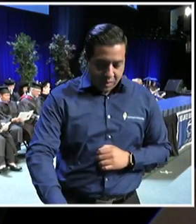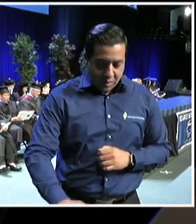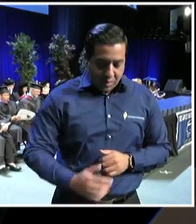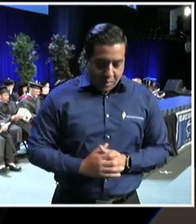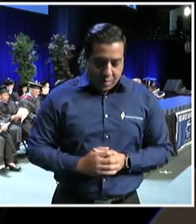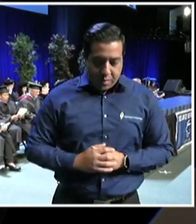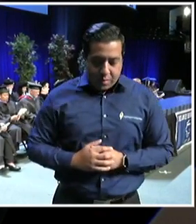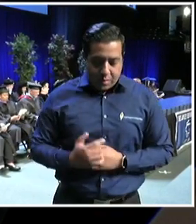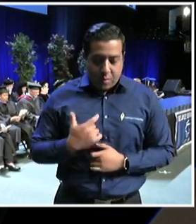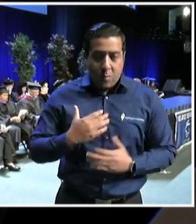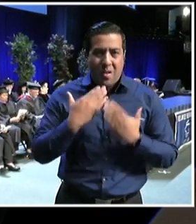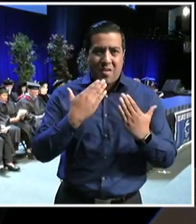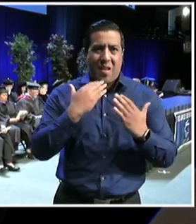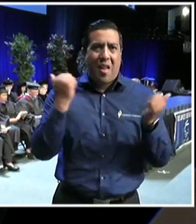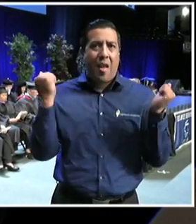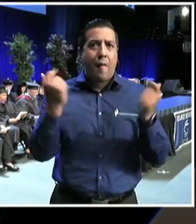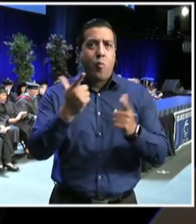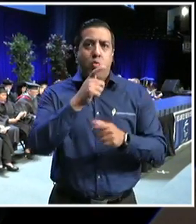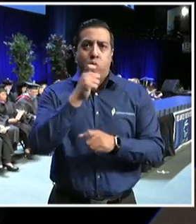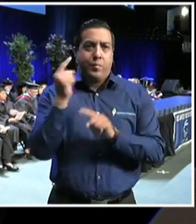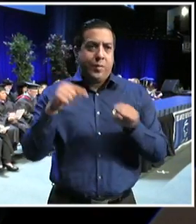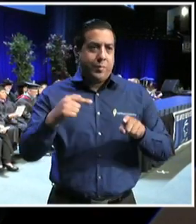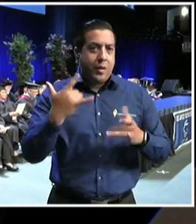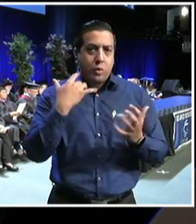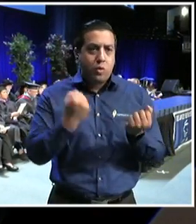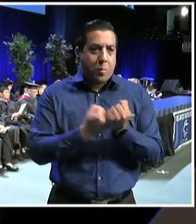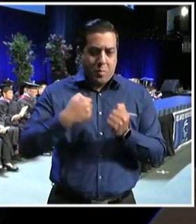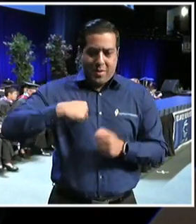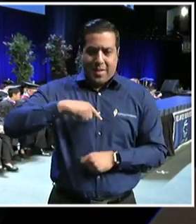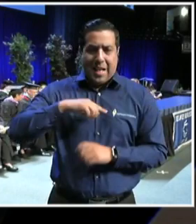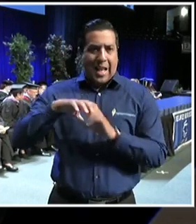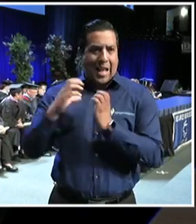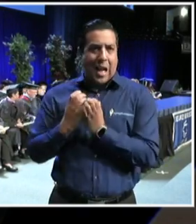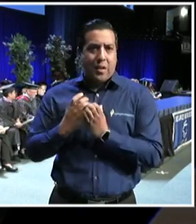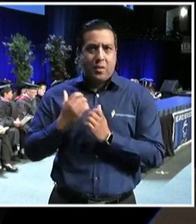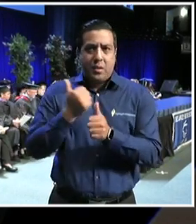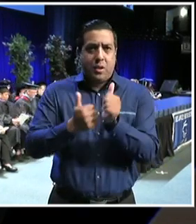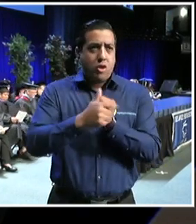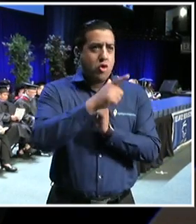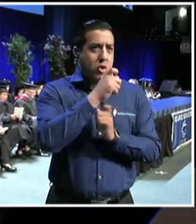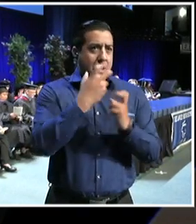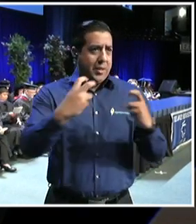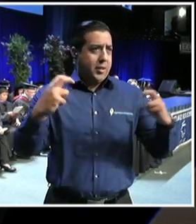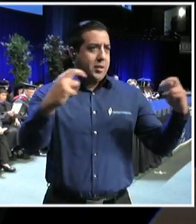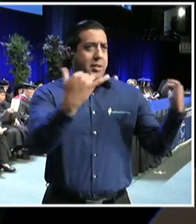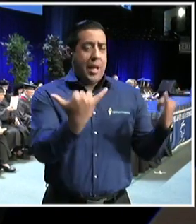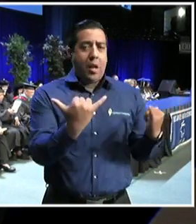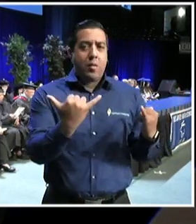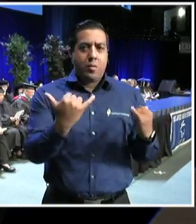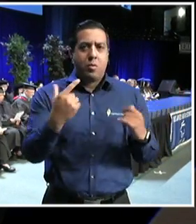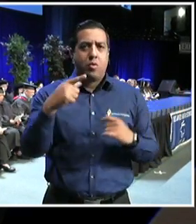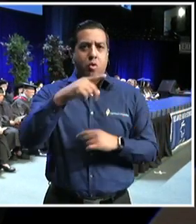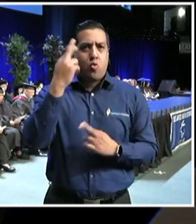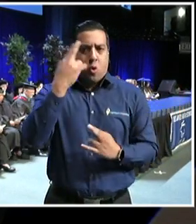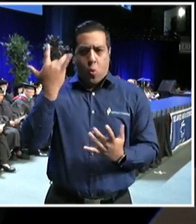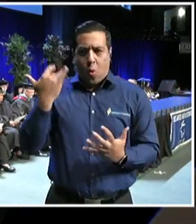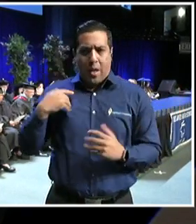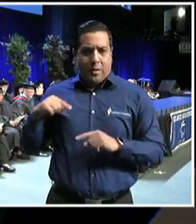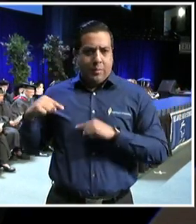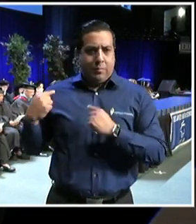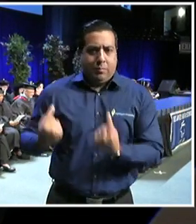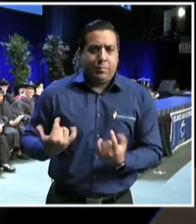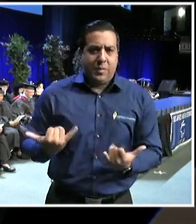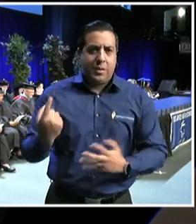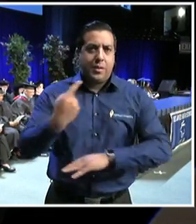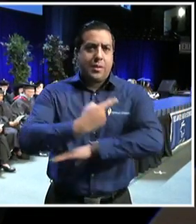We would like to thank everyone for coming today and supporting our class. Each of you filling a seat in the audience are the very reason why we have made it here